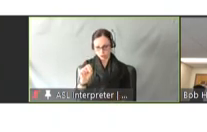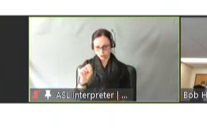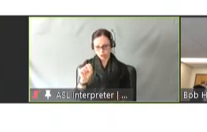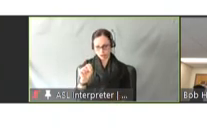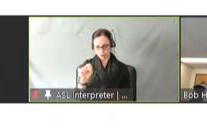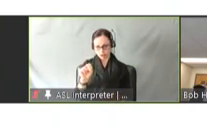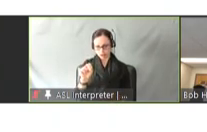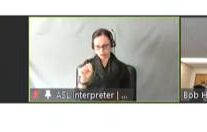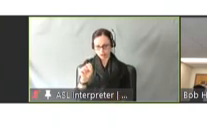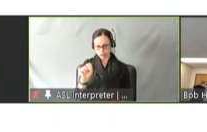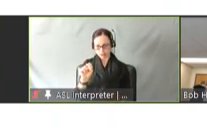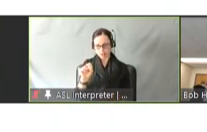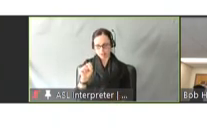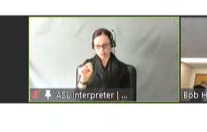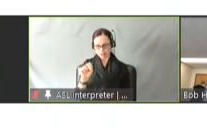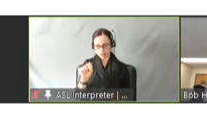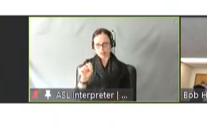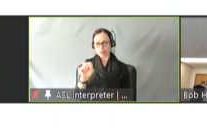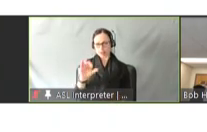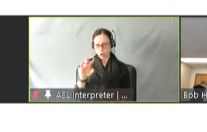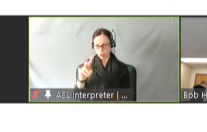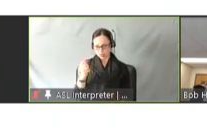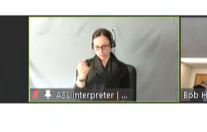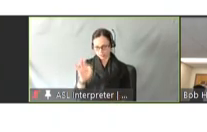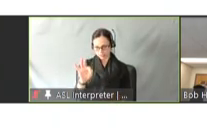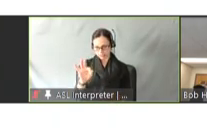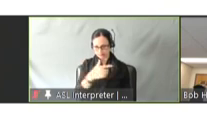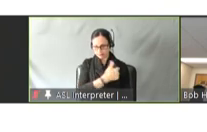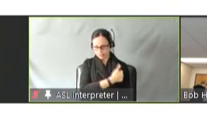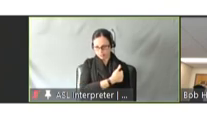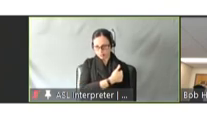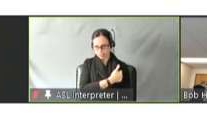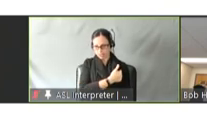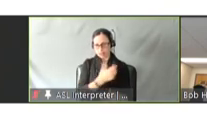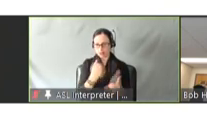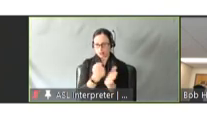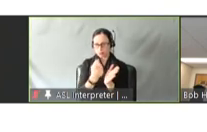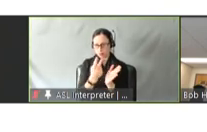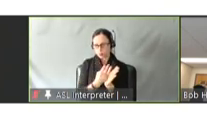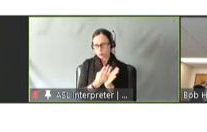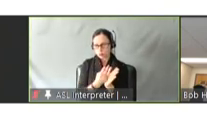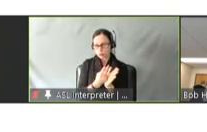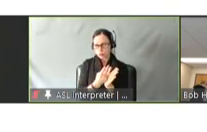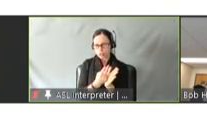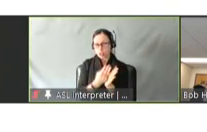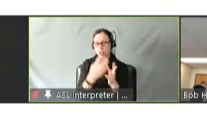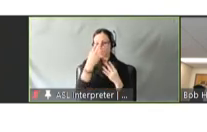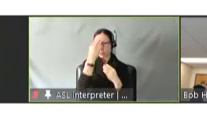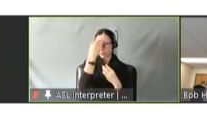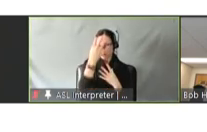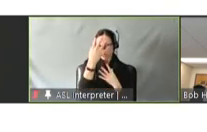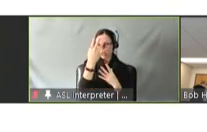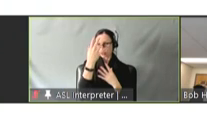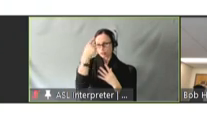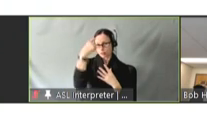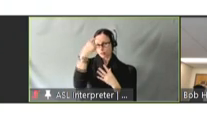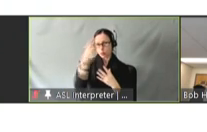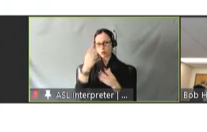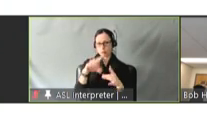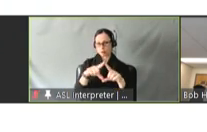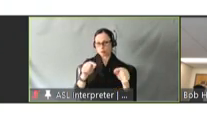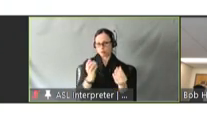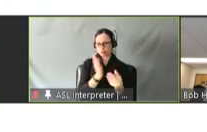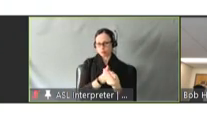January 31 with the Moderna COVID-19 vaccine approval and information in the package insert for the Moderna